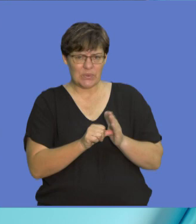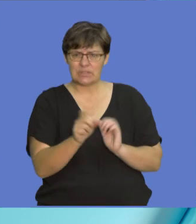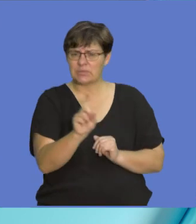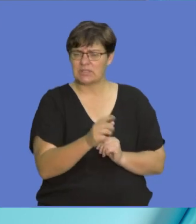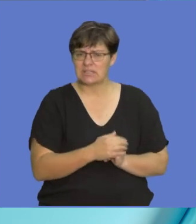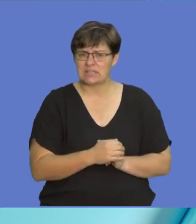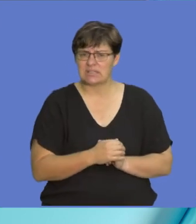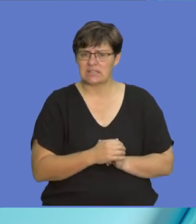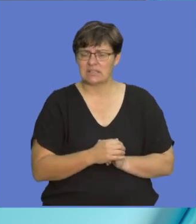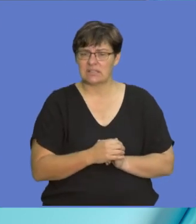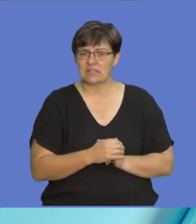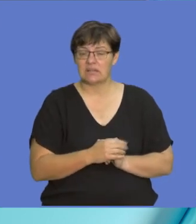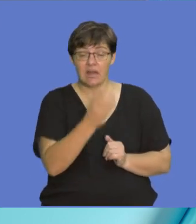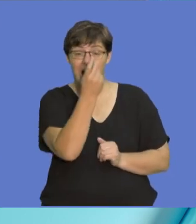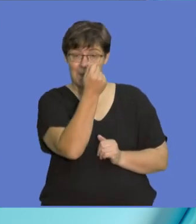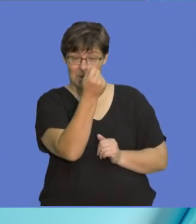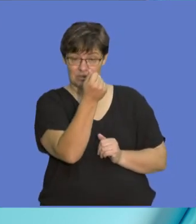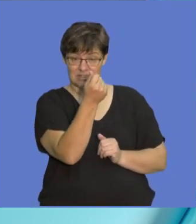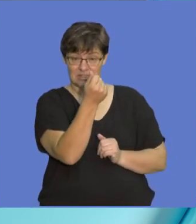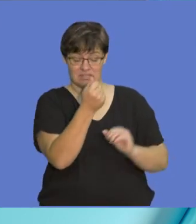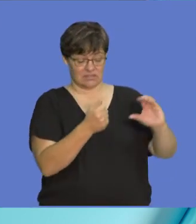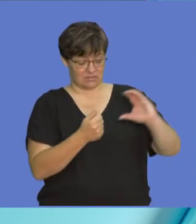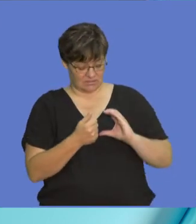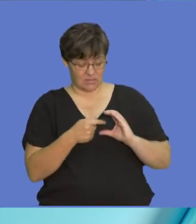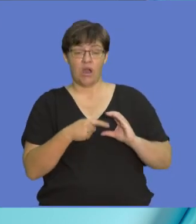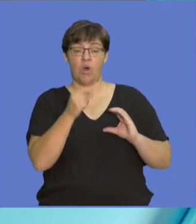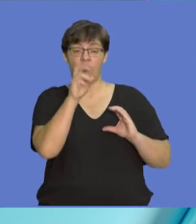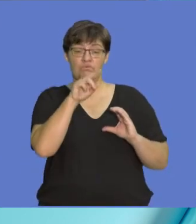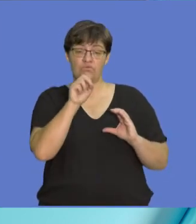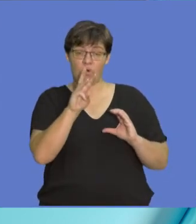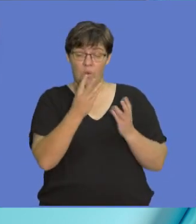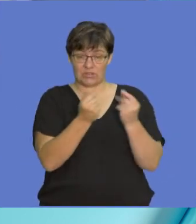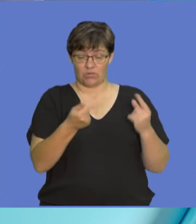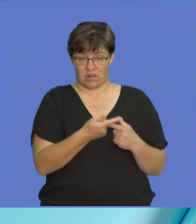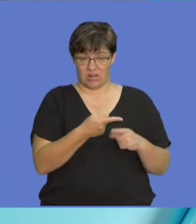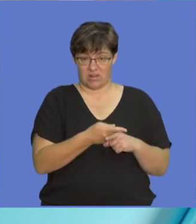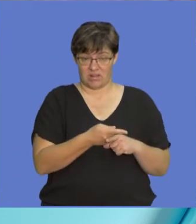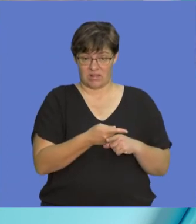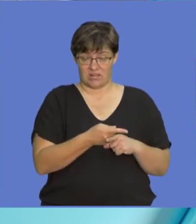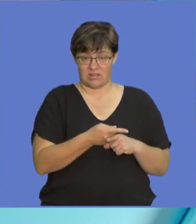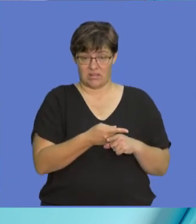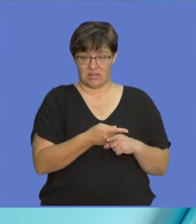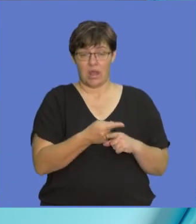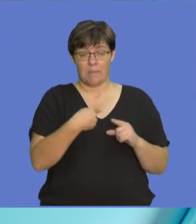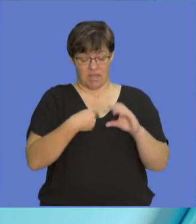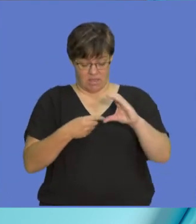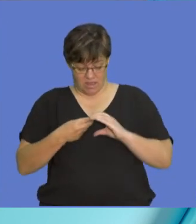you are given the amount of raw materials that have been issued to the